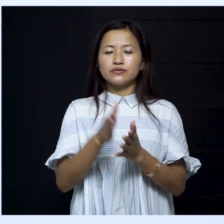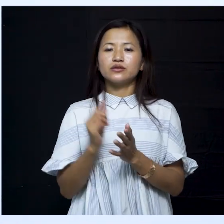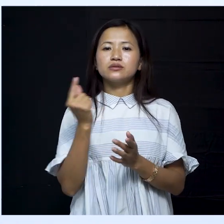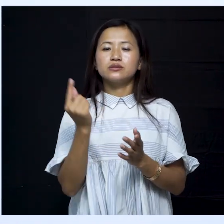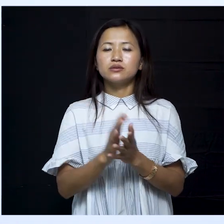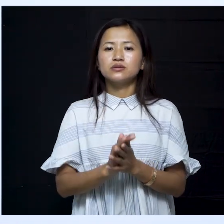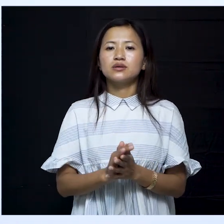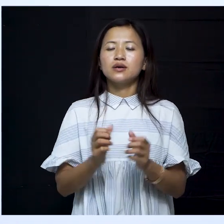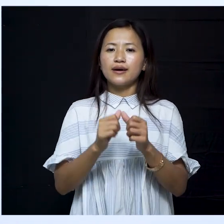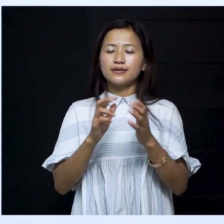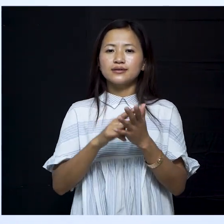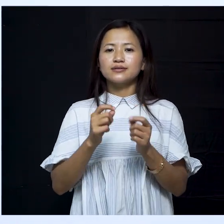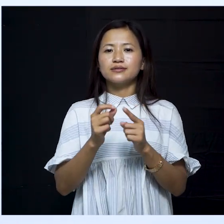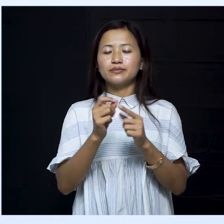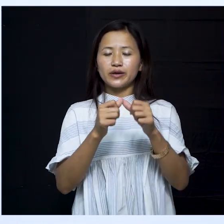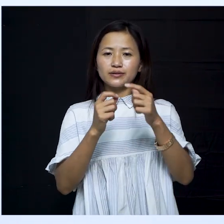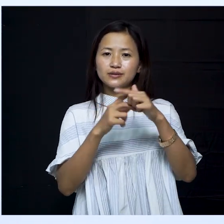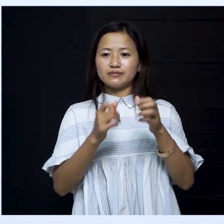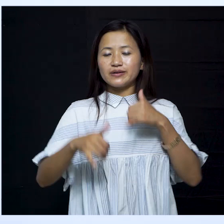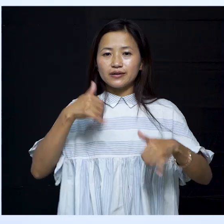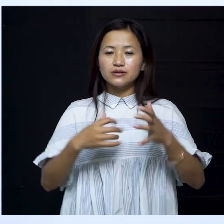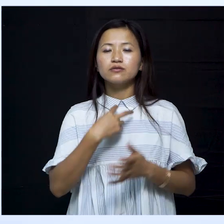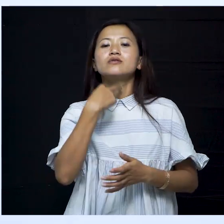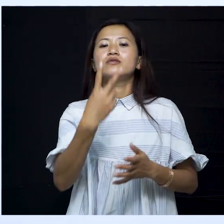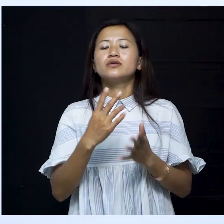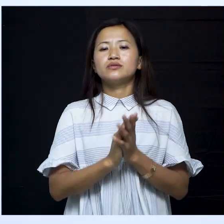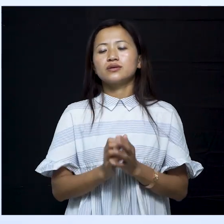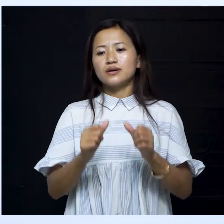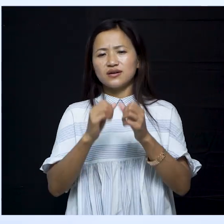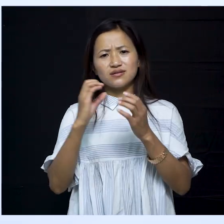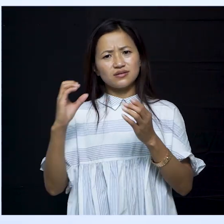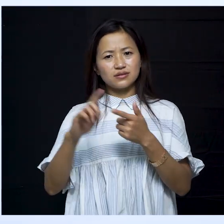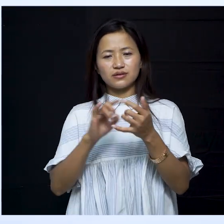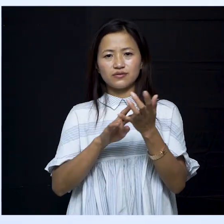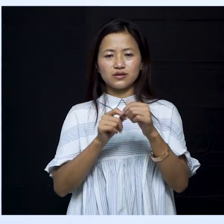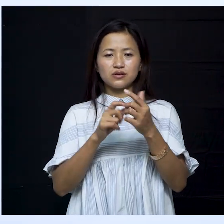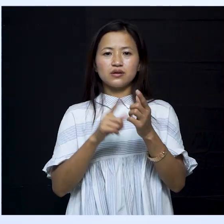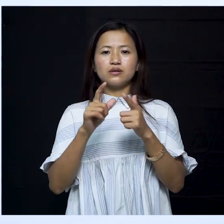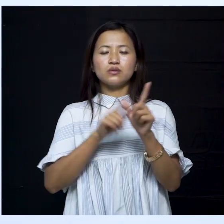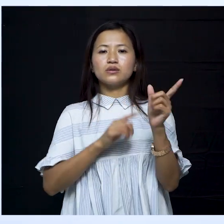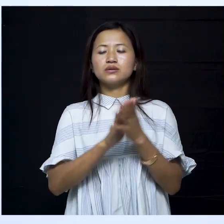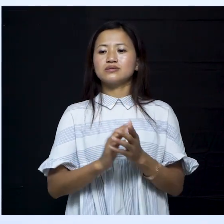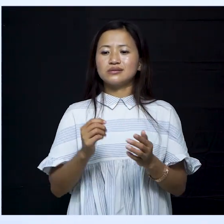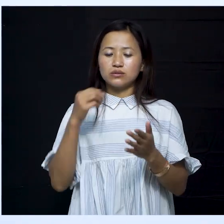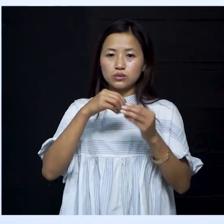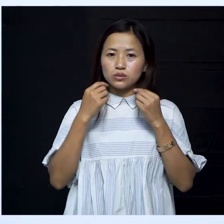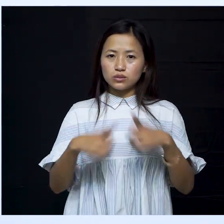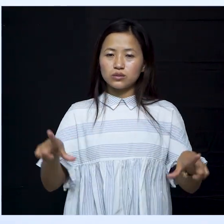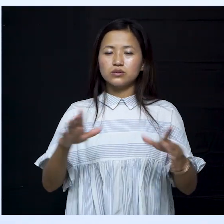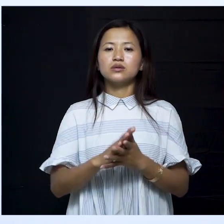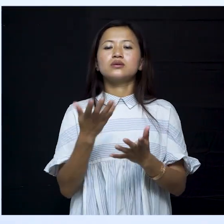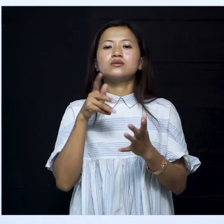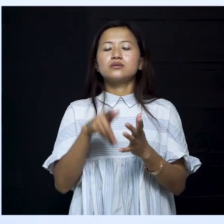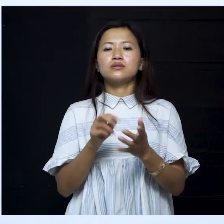voice excessively. If you are using active voice too excessively, it would also lose its meaning. And